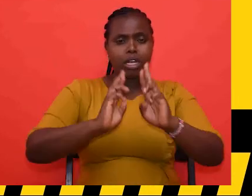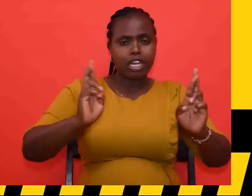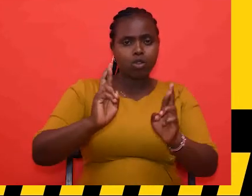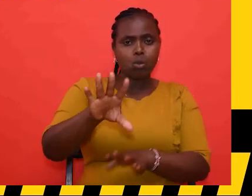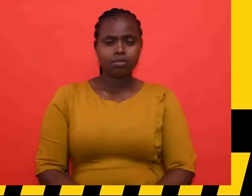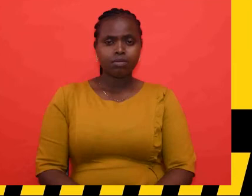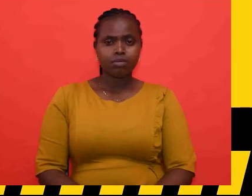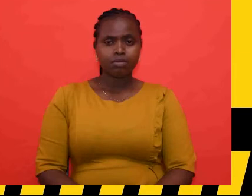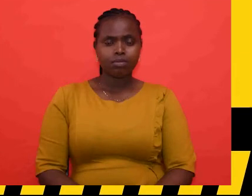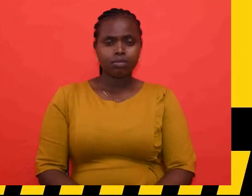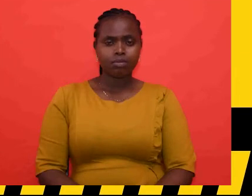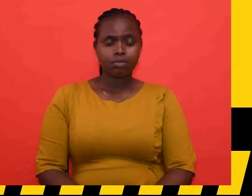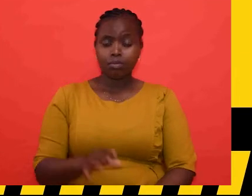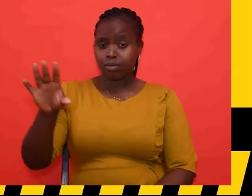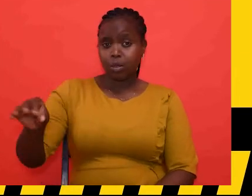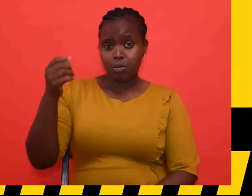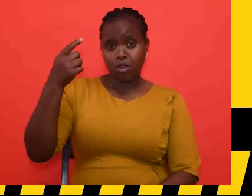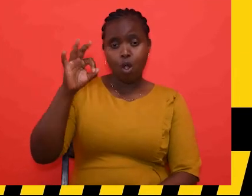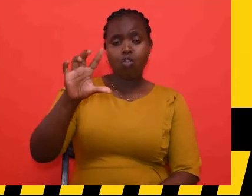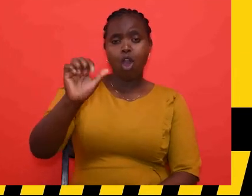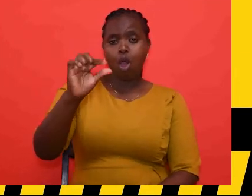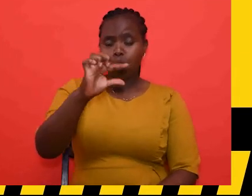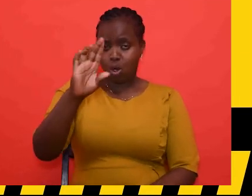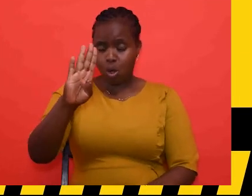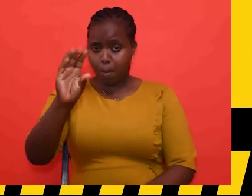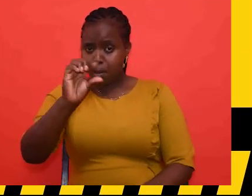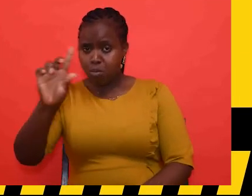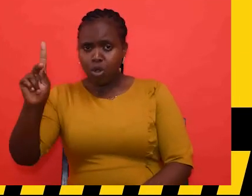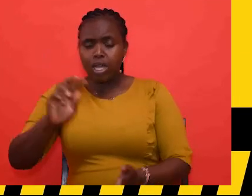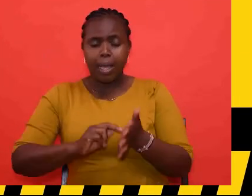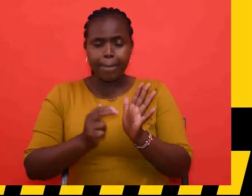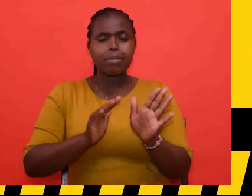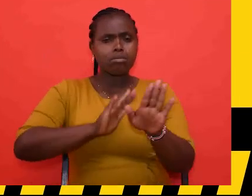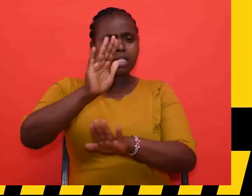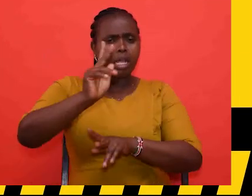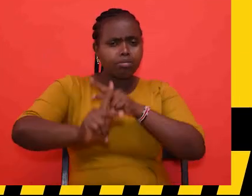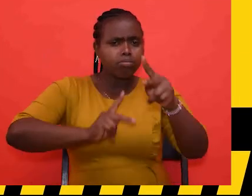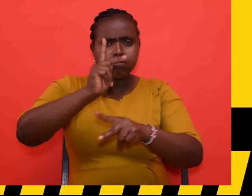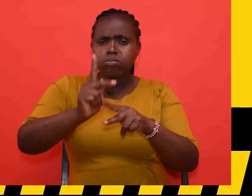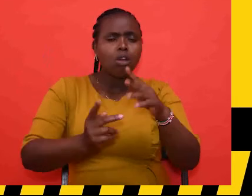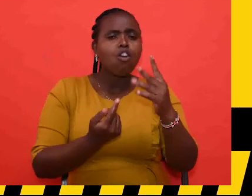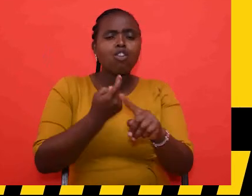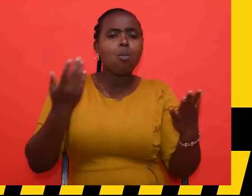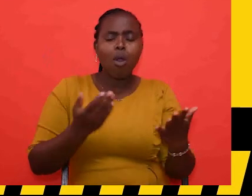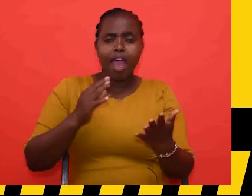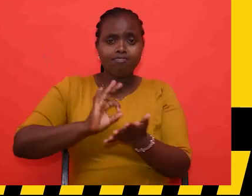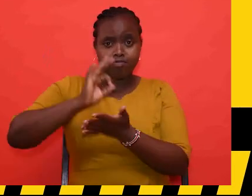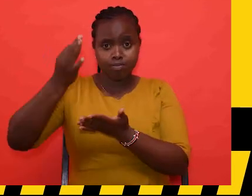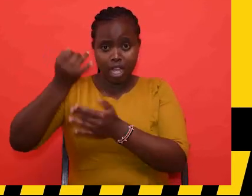collection. Discharge of logbook. This is a single-step process that is initiated by the financial institution. After